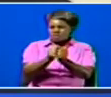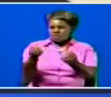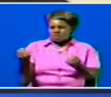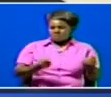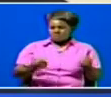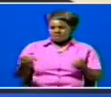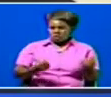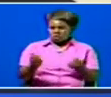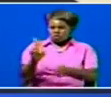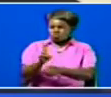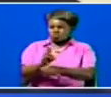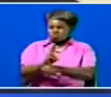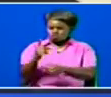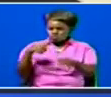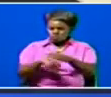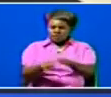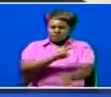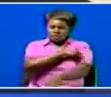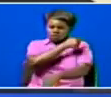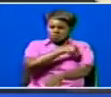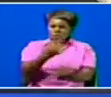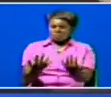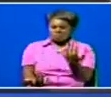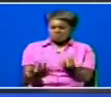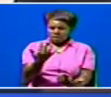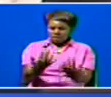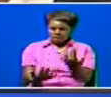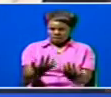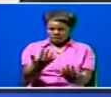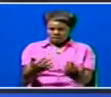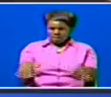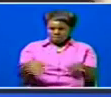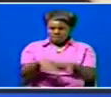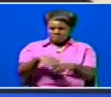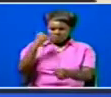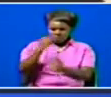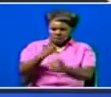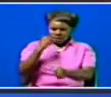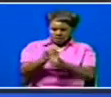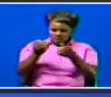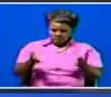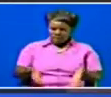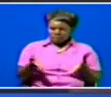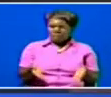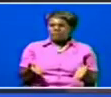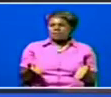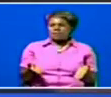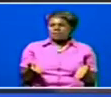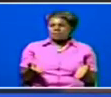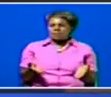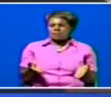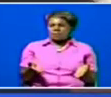vehicle that they used to enter the hospital, was burned down by the members of staff. They